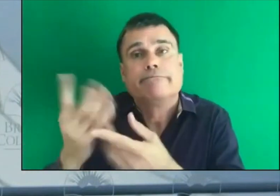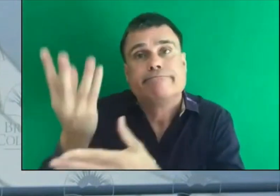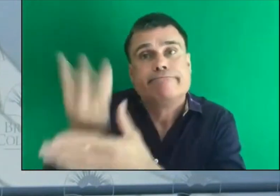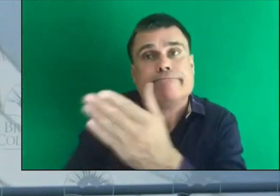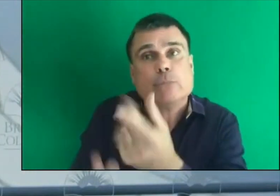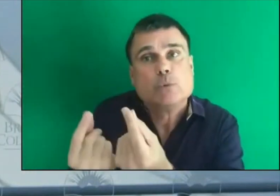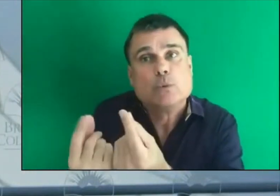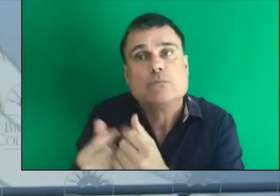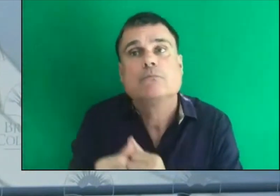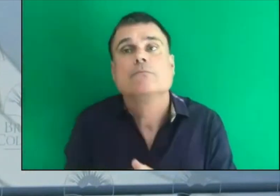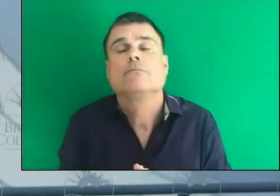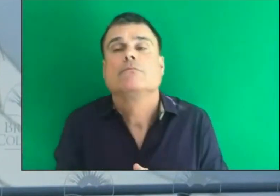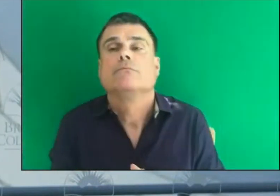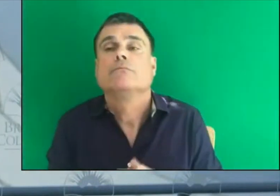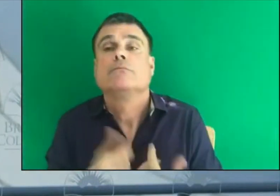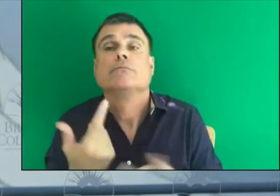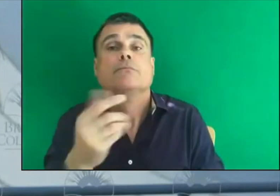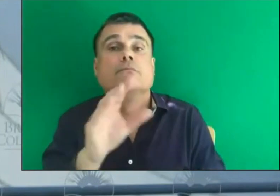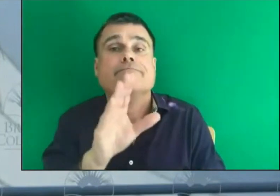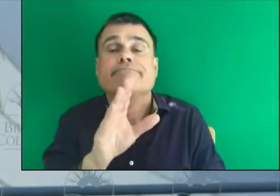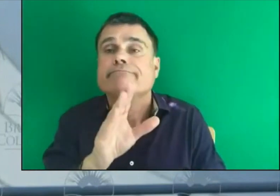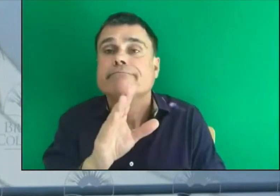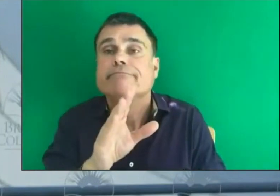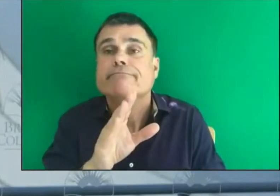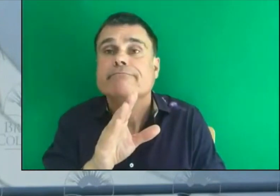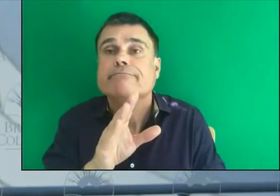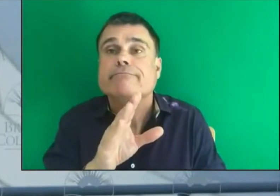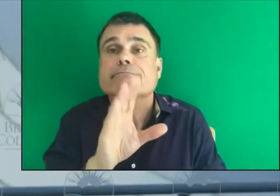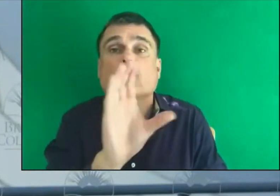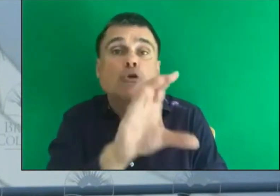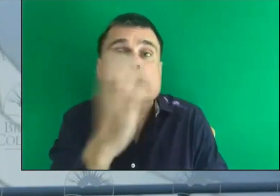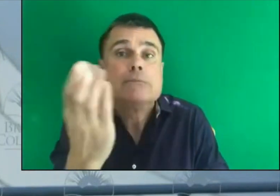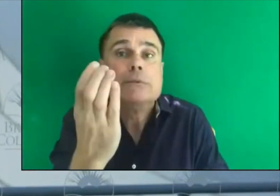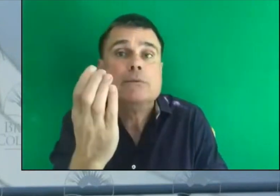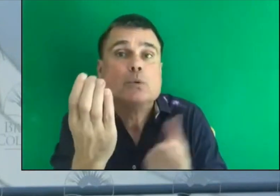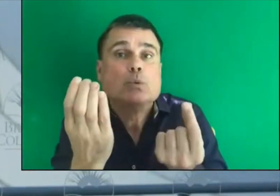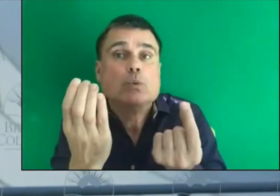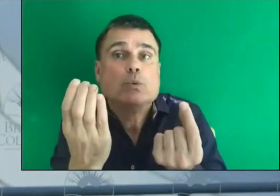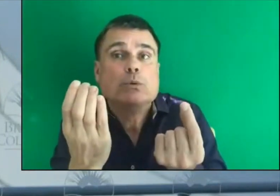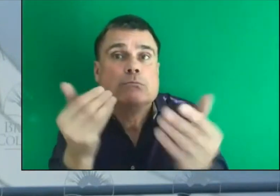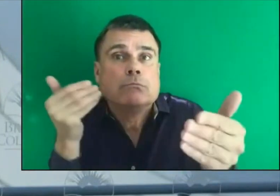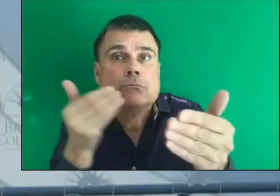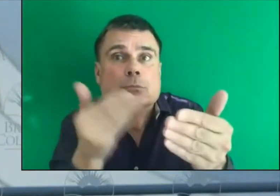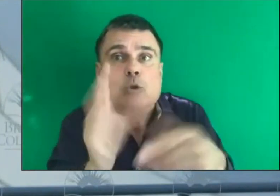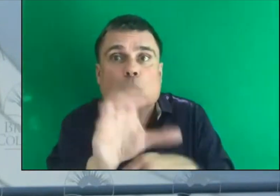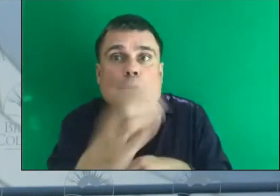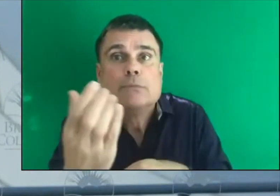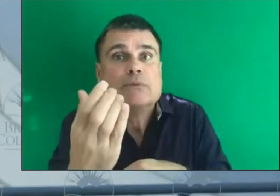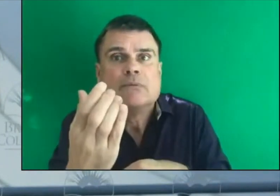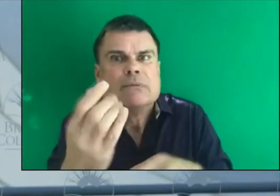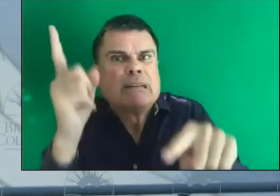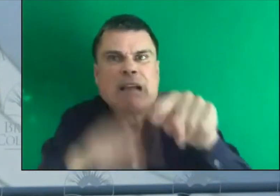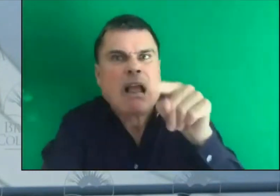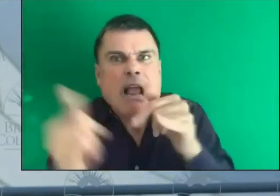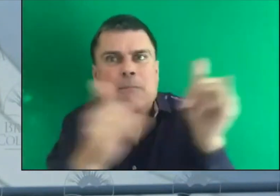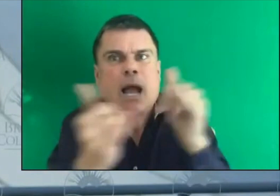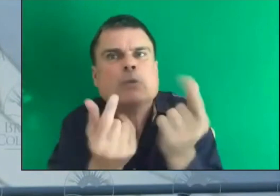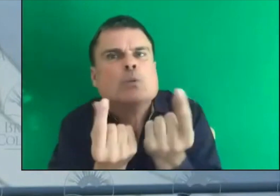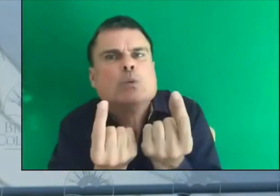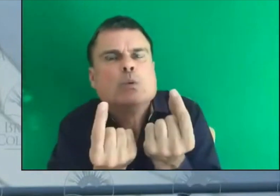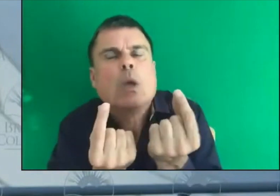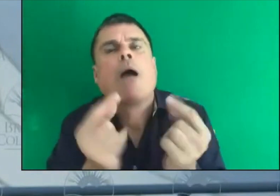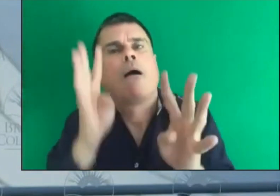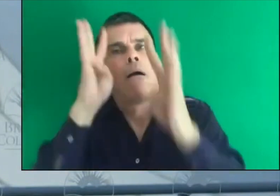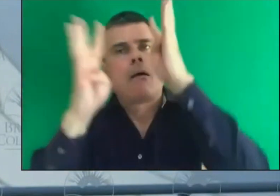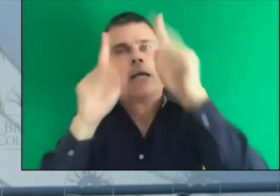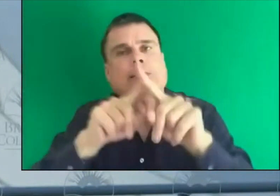example, at a time of celebration of life when we can't get together, how we can support people who are grieving, how at